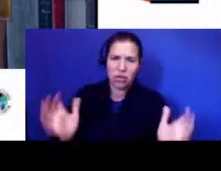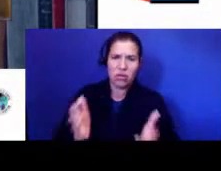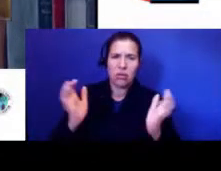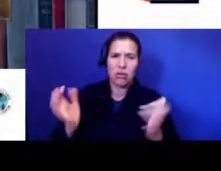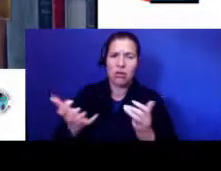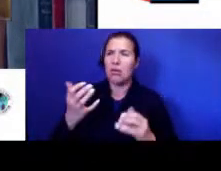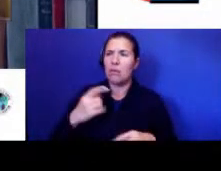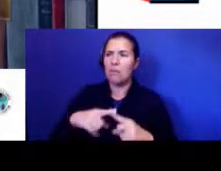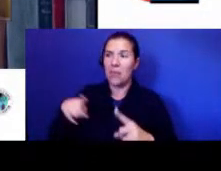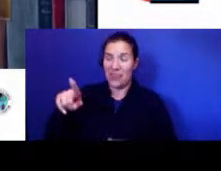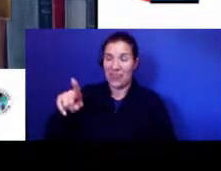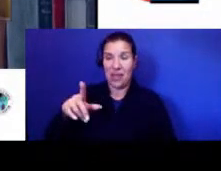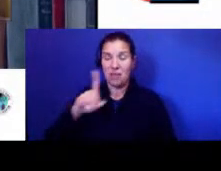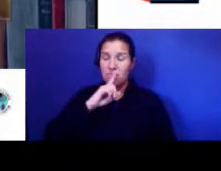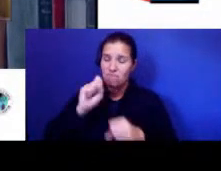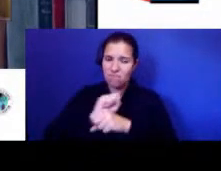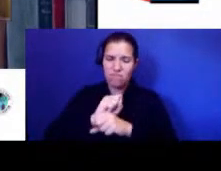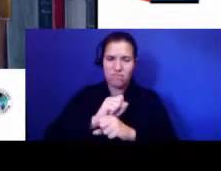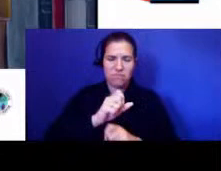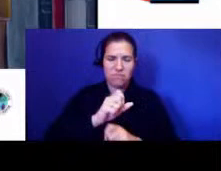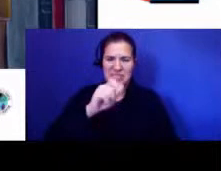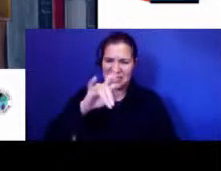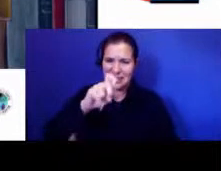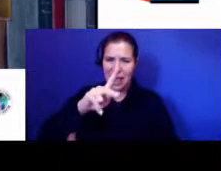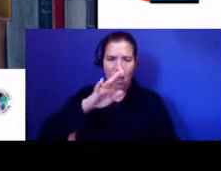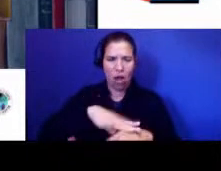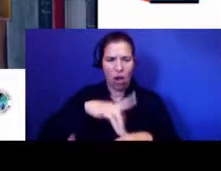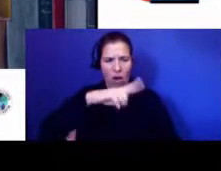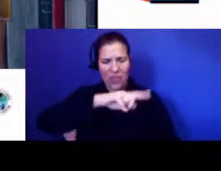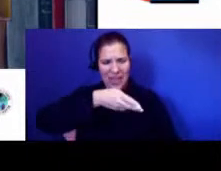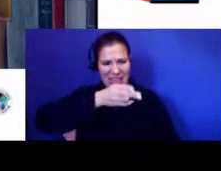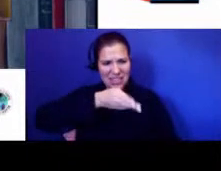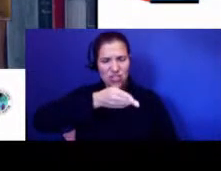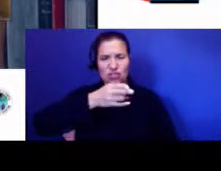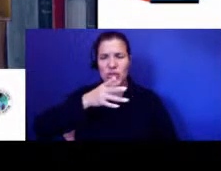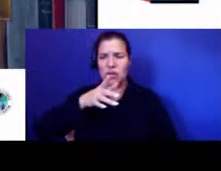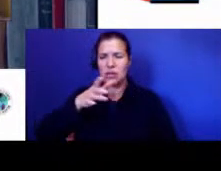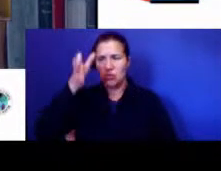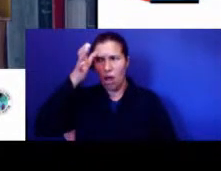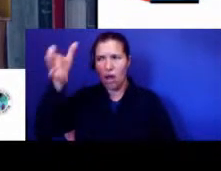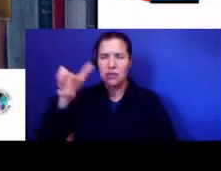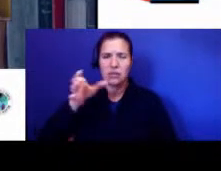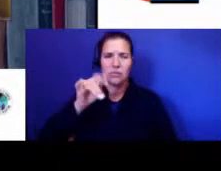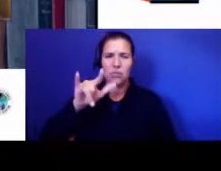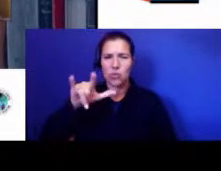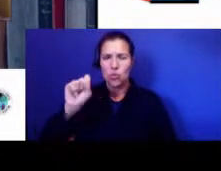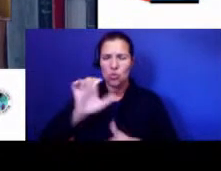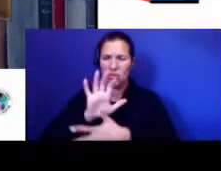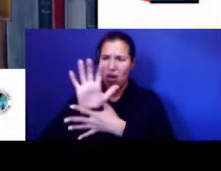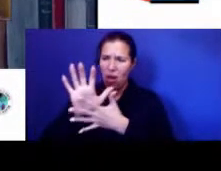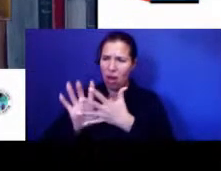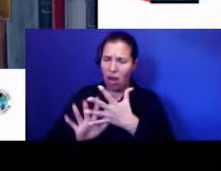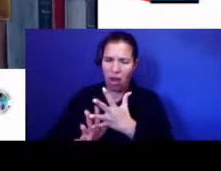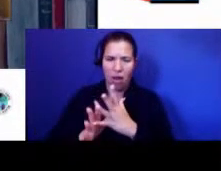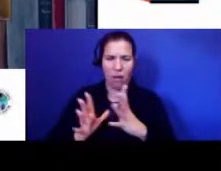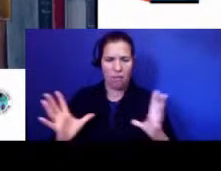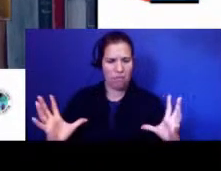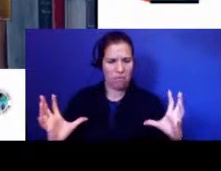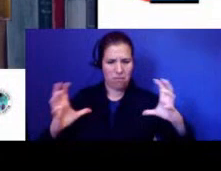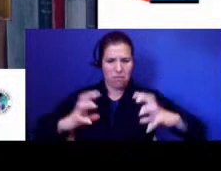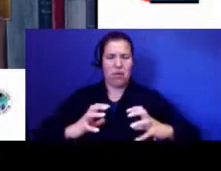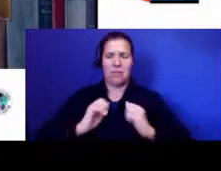wholesale attack on all manner of anti-racist history, concepts, tools has all been packaged together as